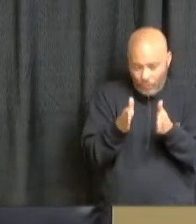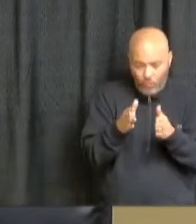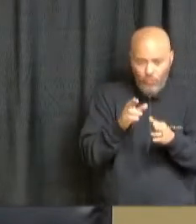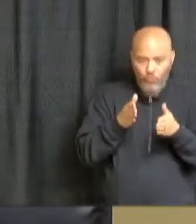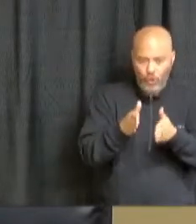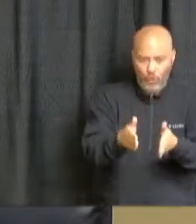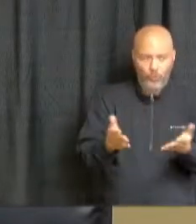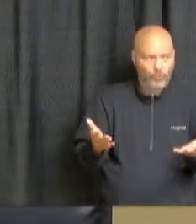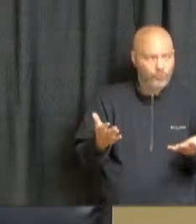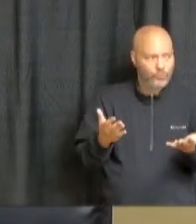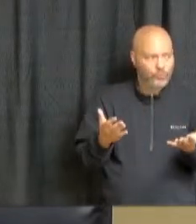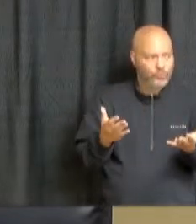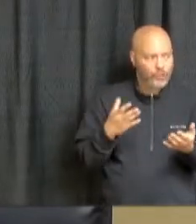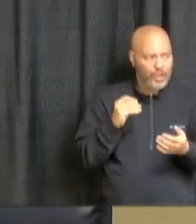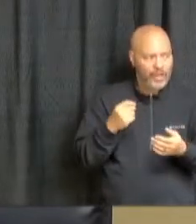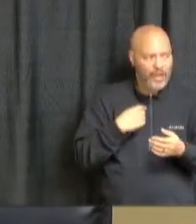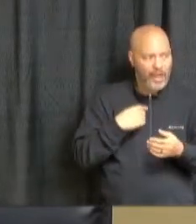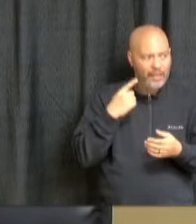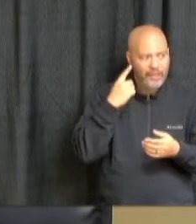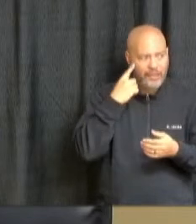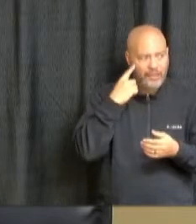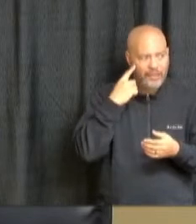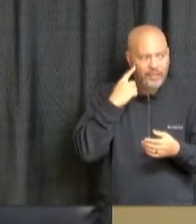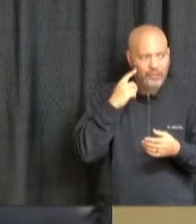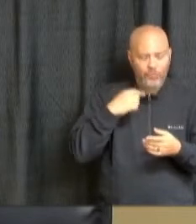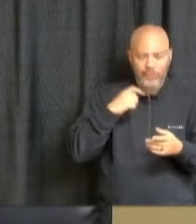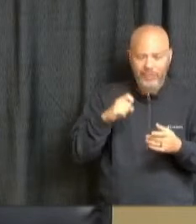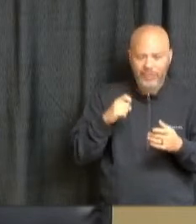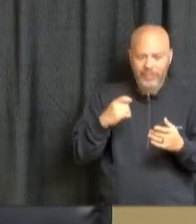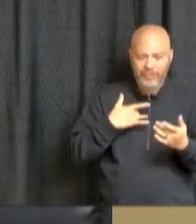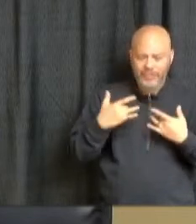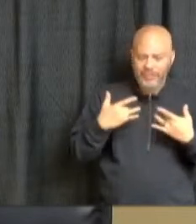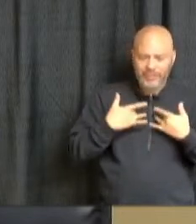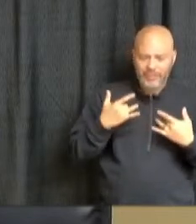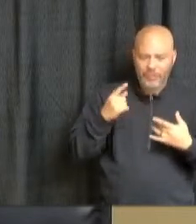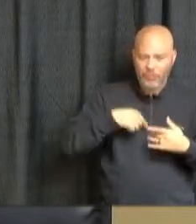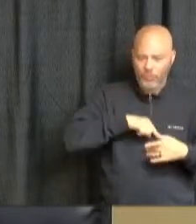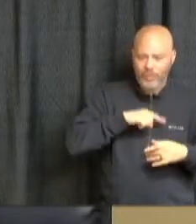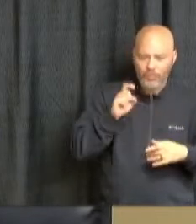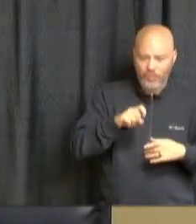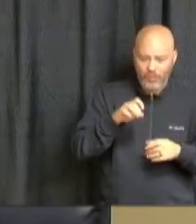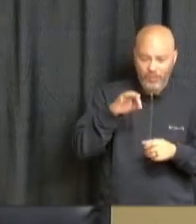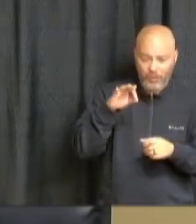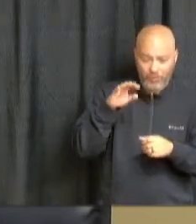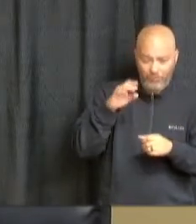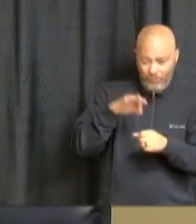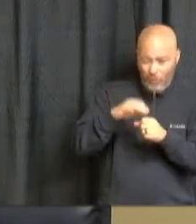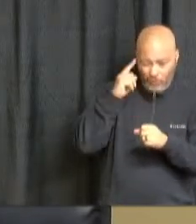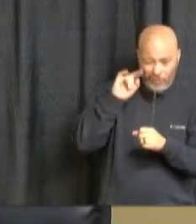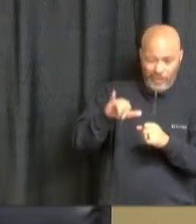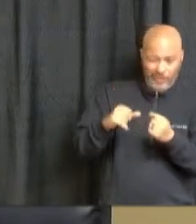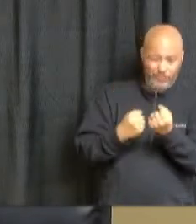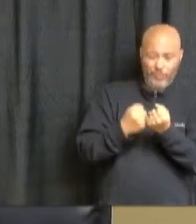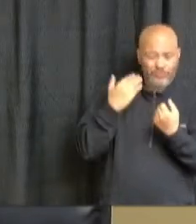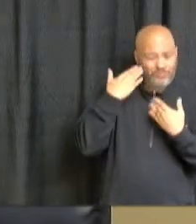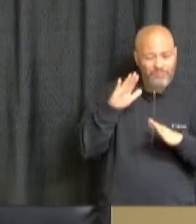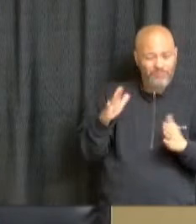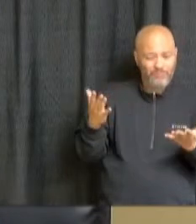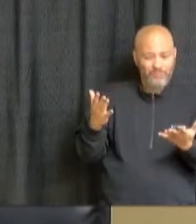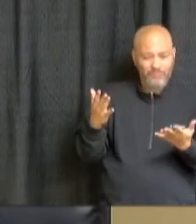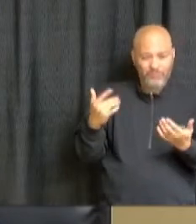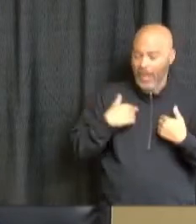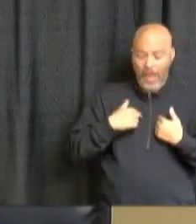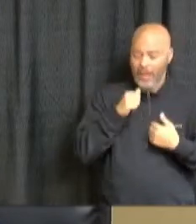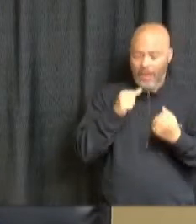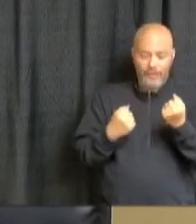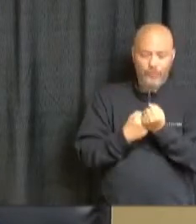road. And I just think that we need to consider, should we really vote this in. But I'm